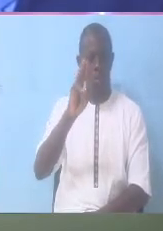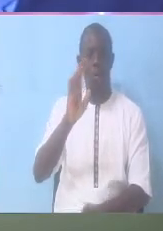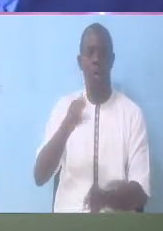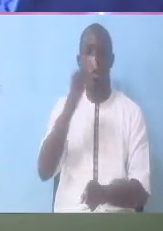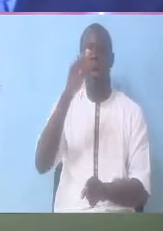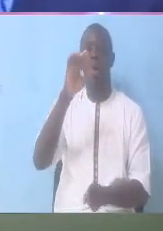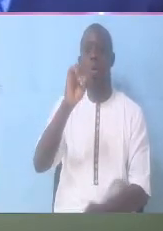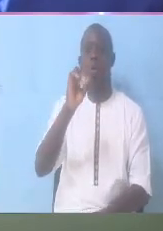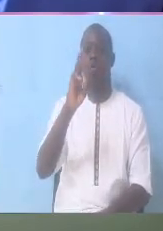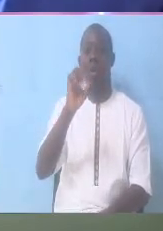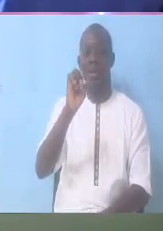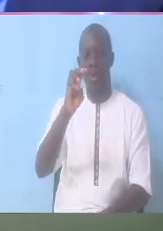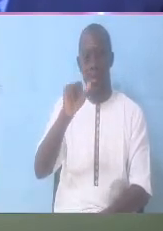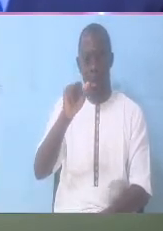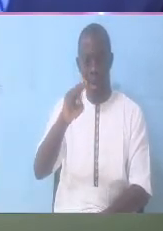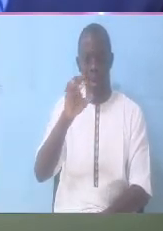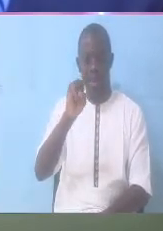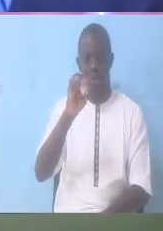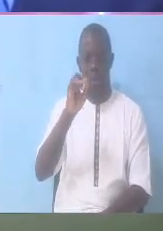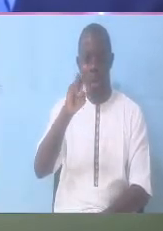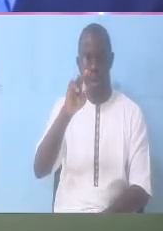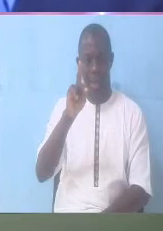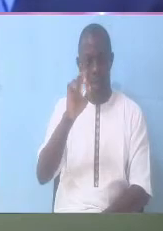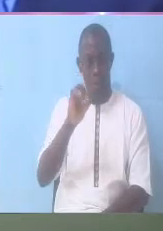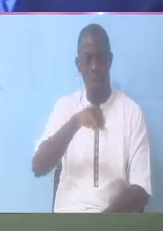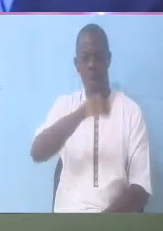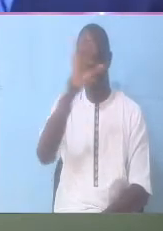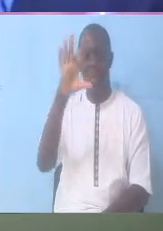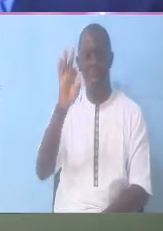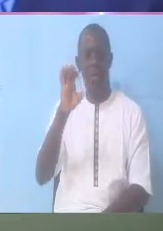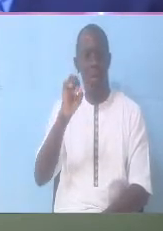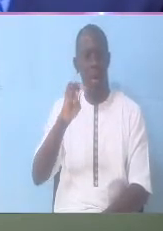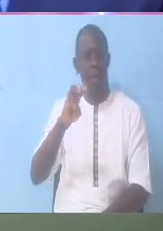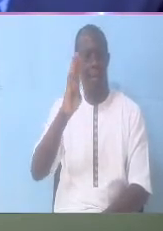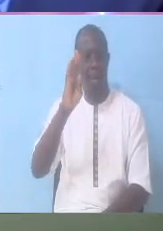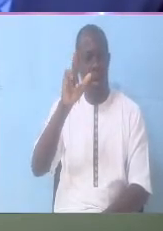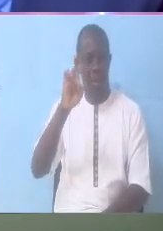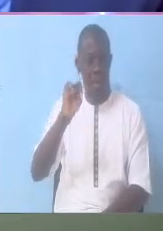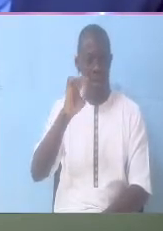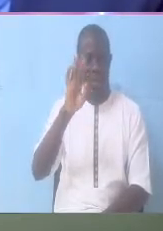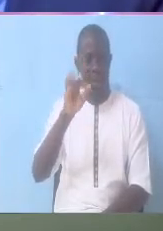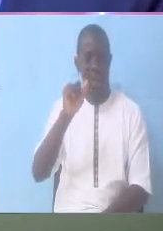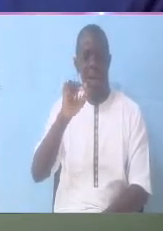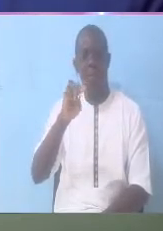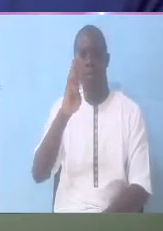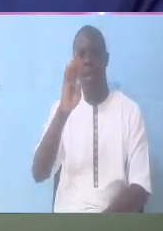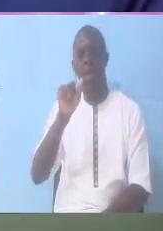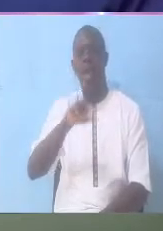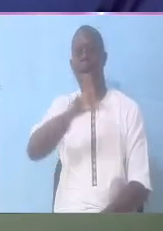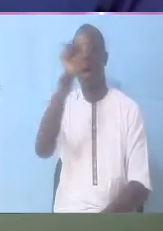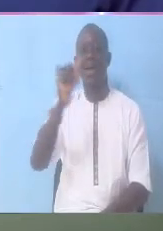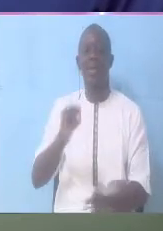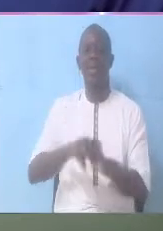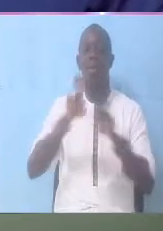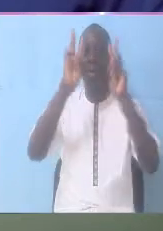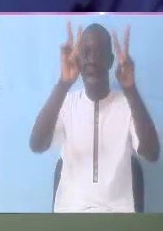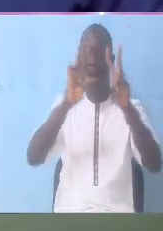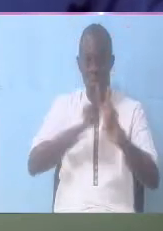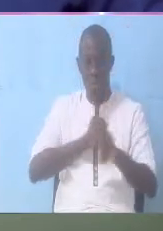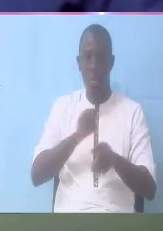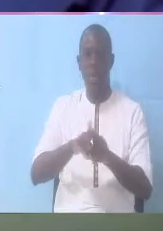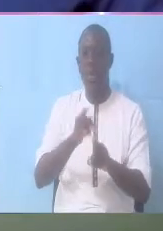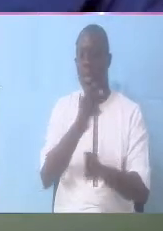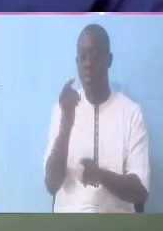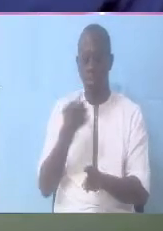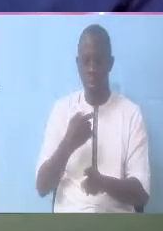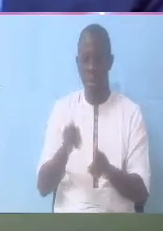Tumbul Tamba, and Yaya Jame, they organized to lie to the Gambian people that this vehicle somersaulted